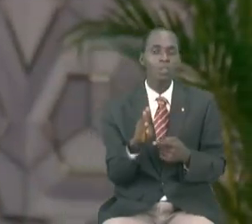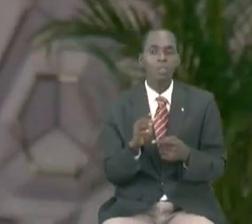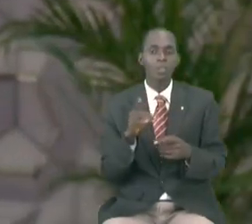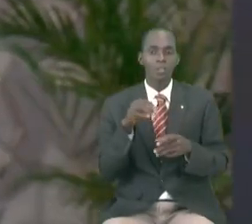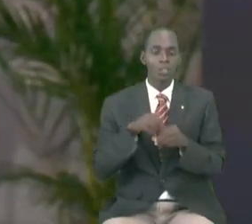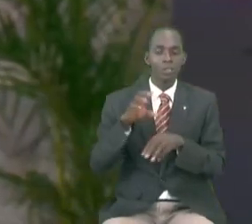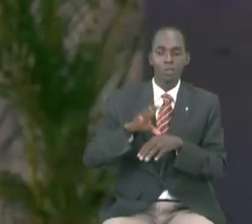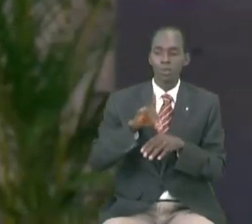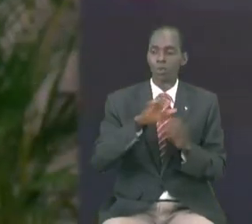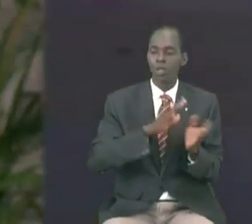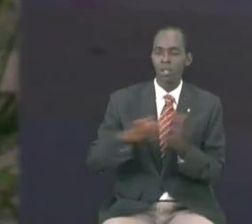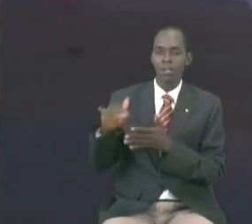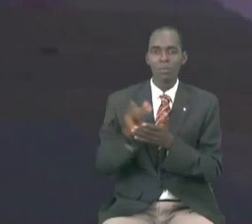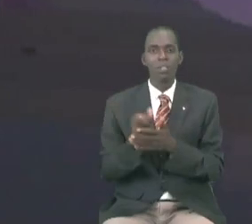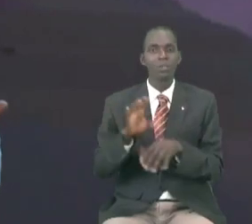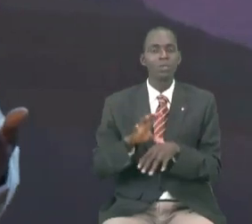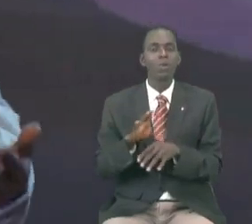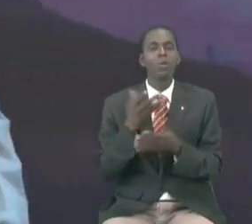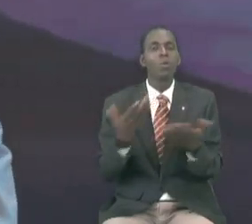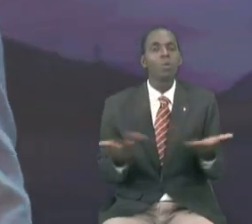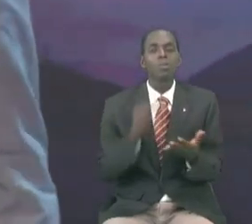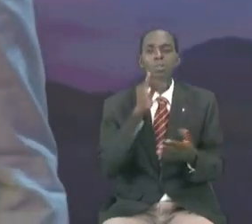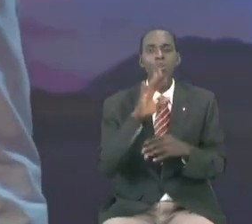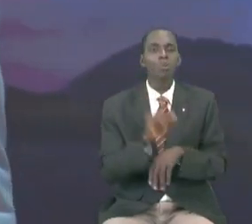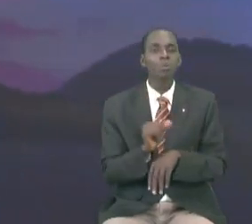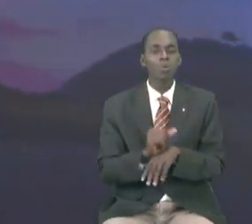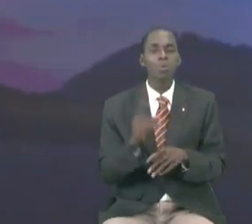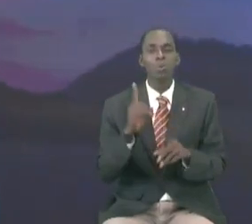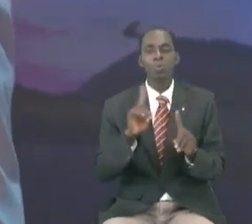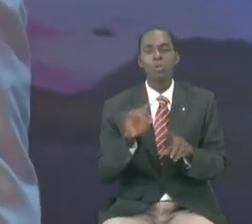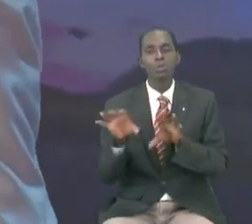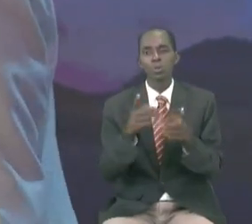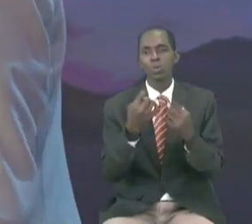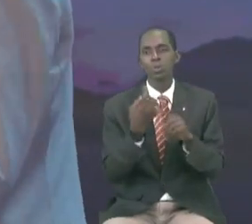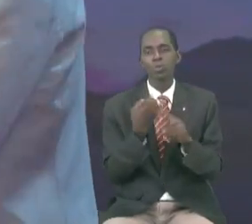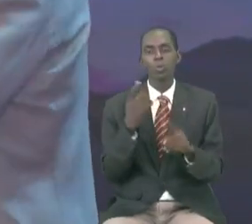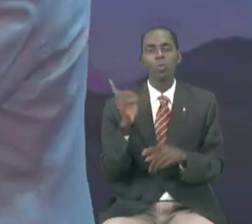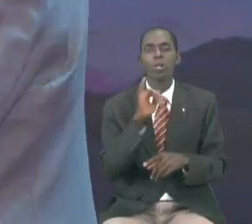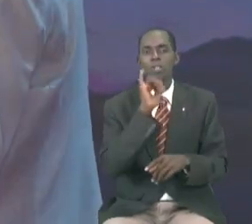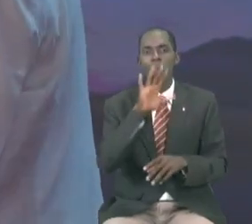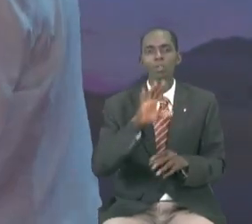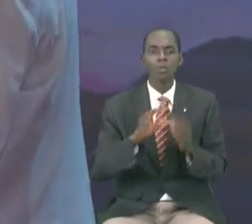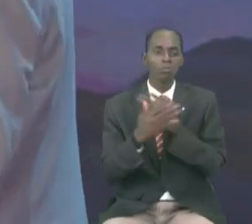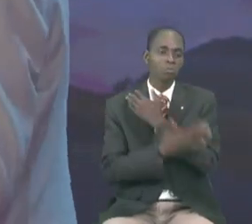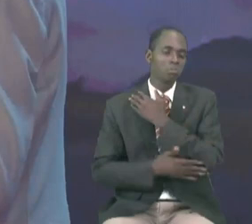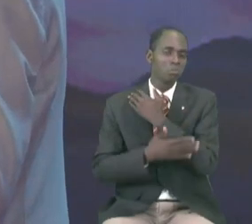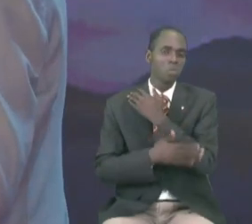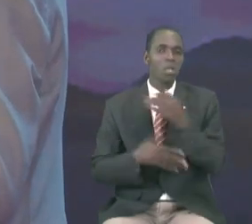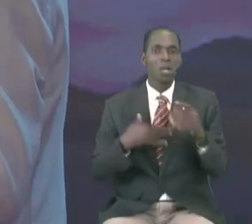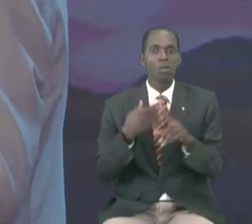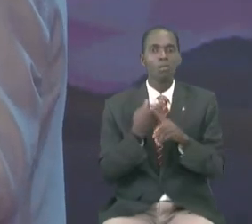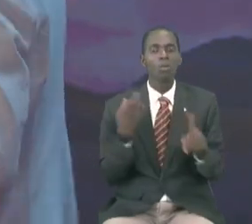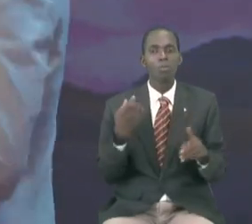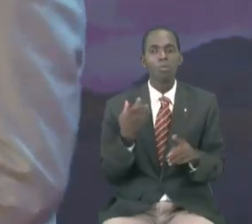what people art thou? Of what people art thou? I'm a descendant of